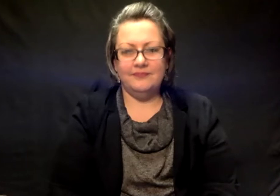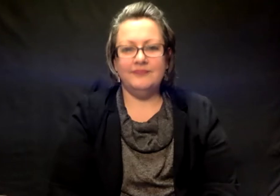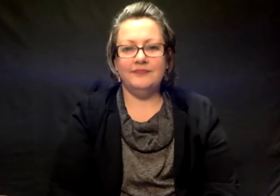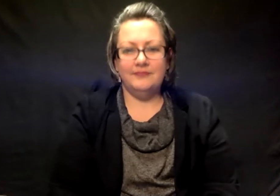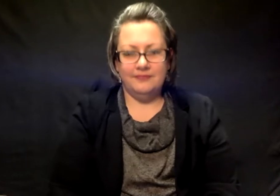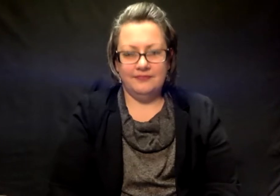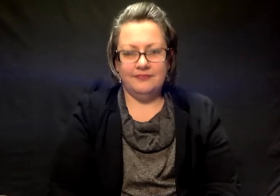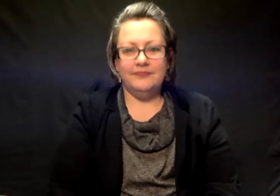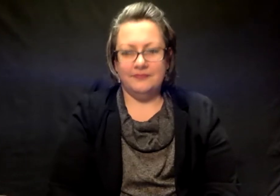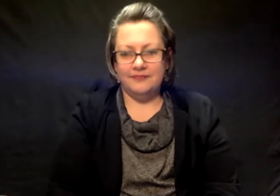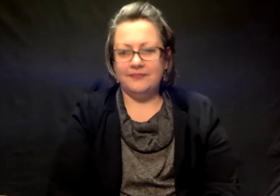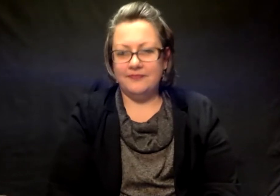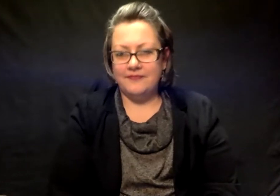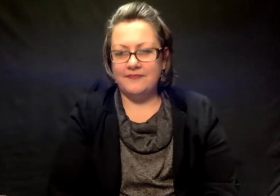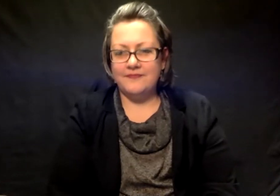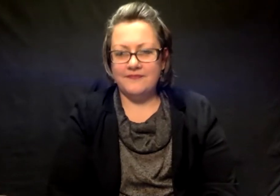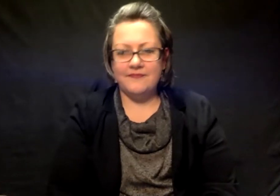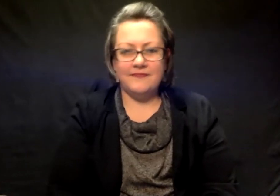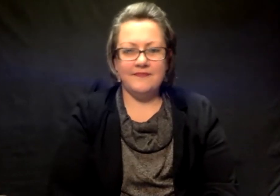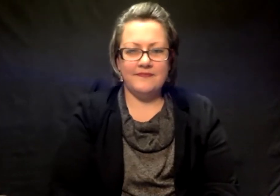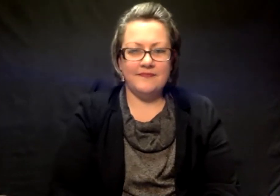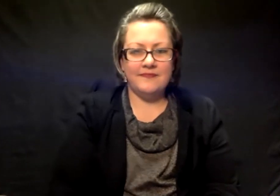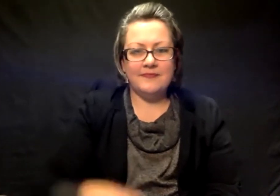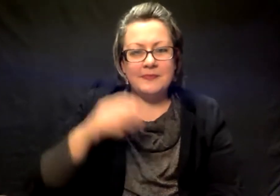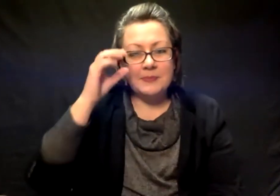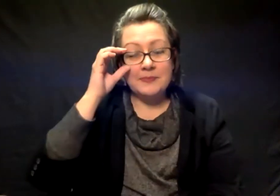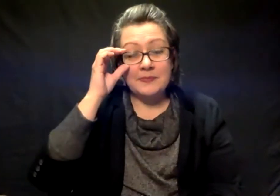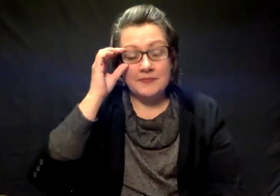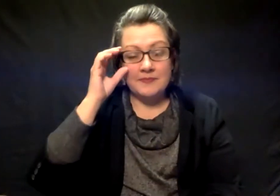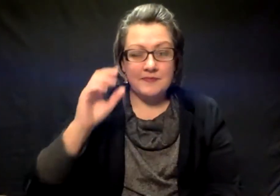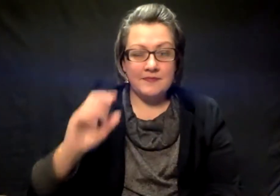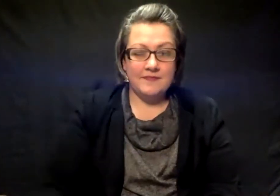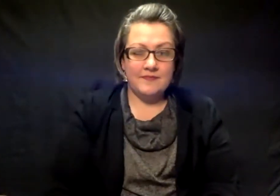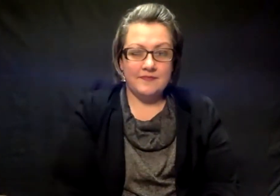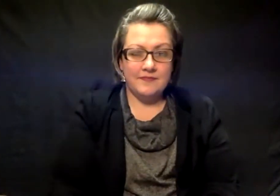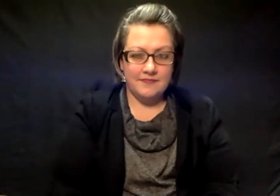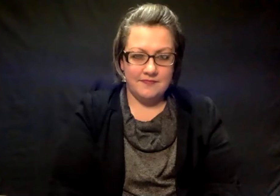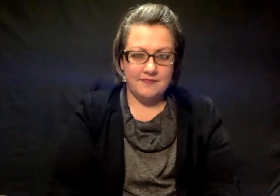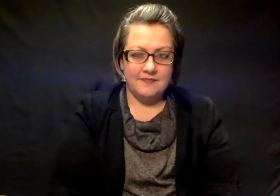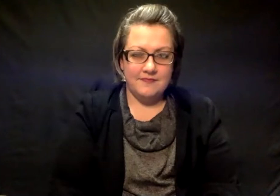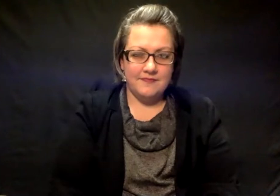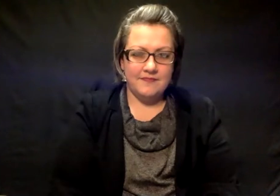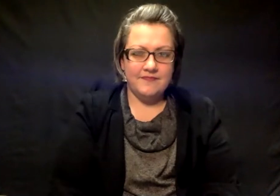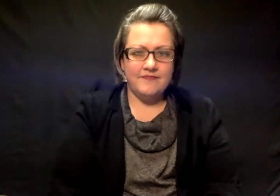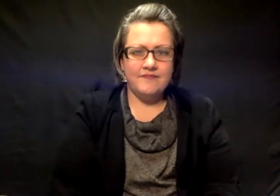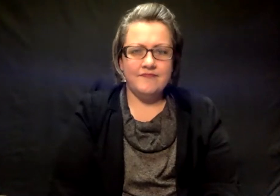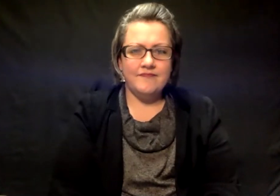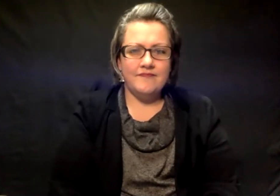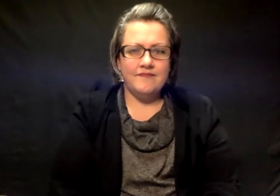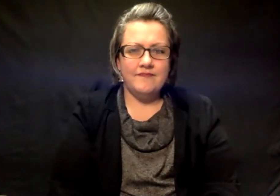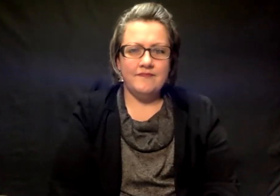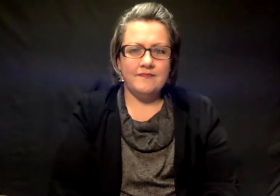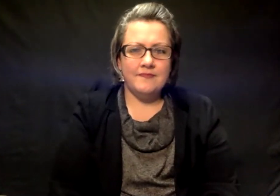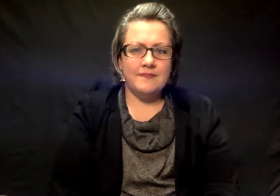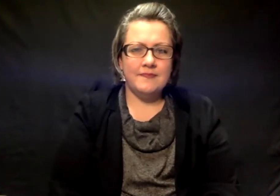can request from the company to get that set up. And then a mother has a question, Jessica has a question.